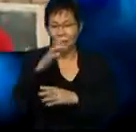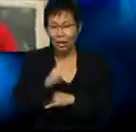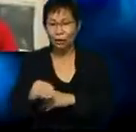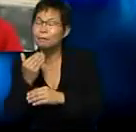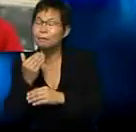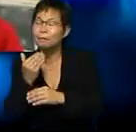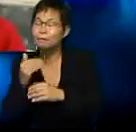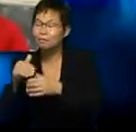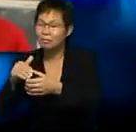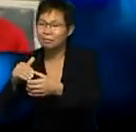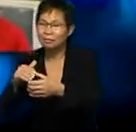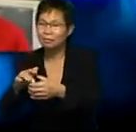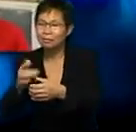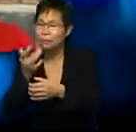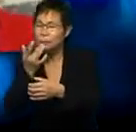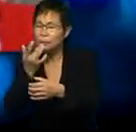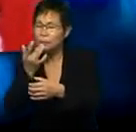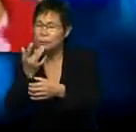And the sugar solution is